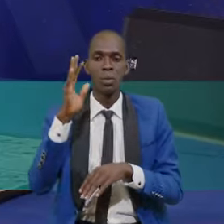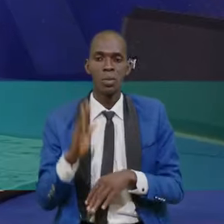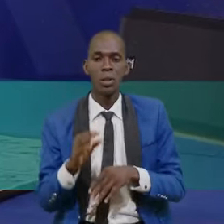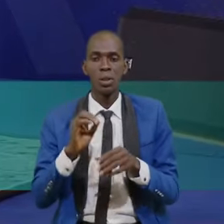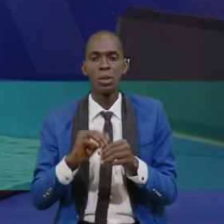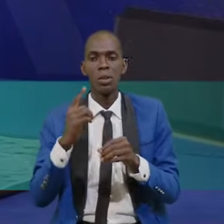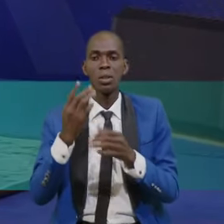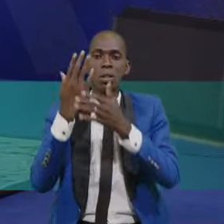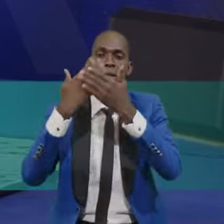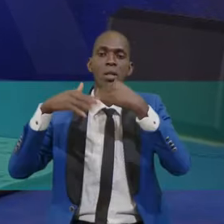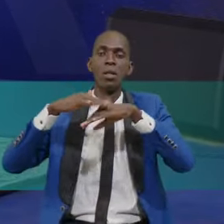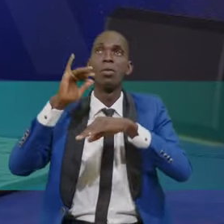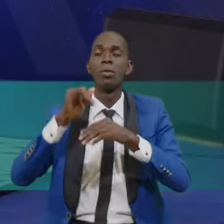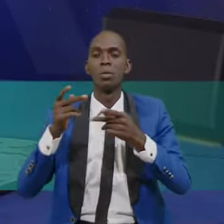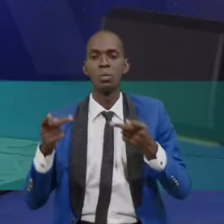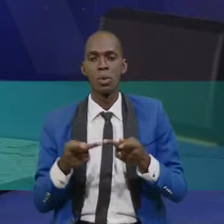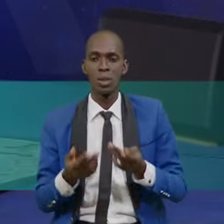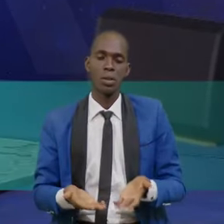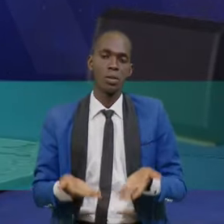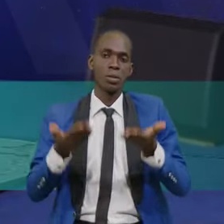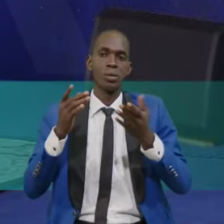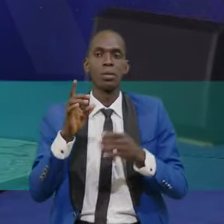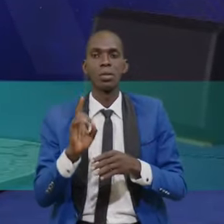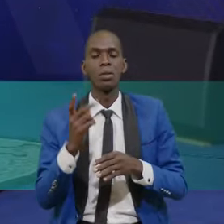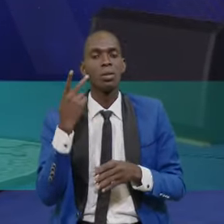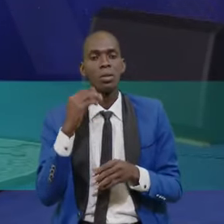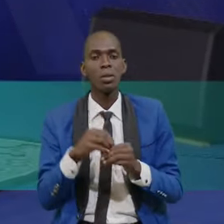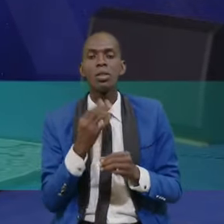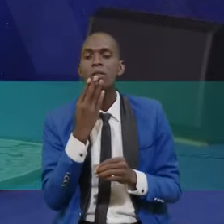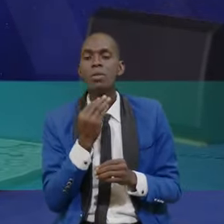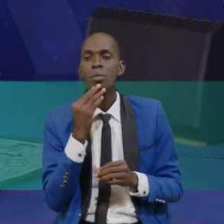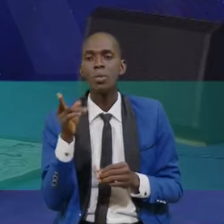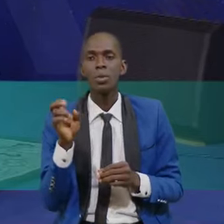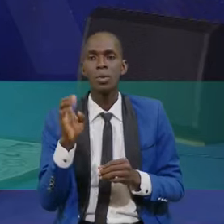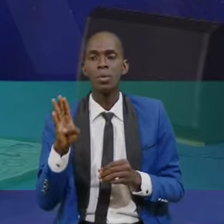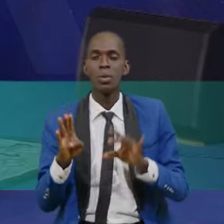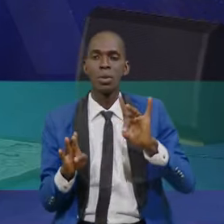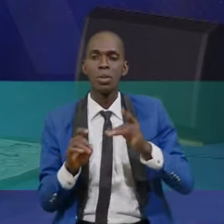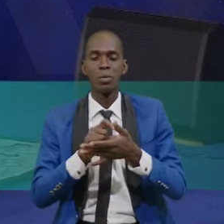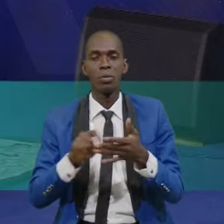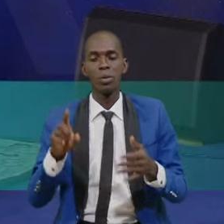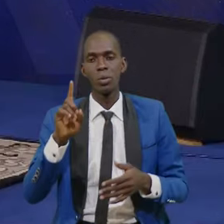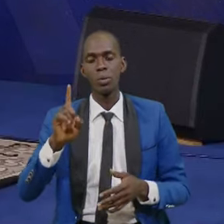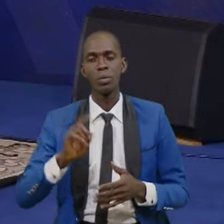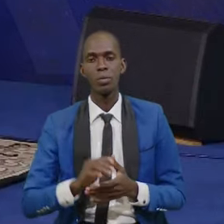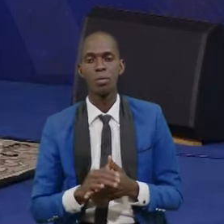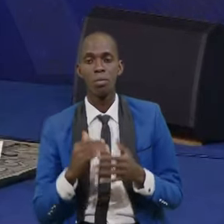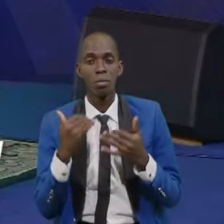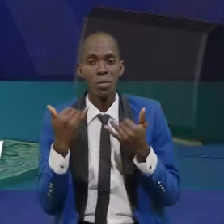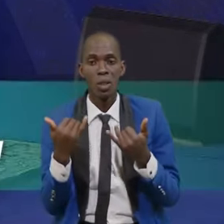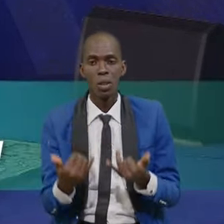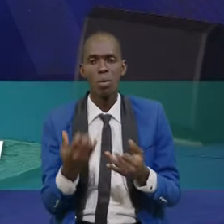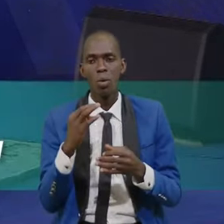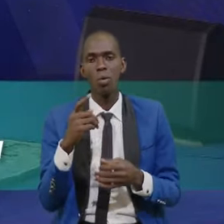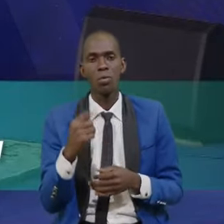places, exalted. Look at Hebrews chapter 8. I'm reading from verse 1. Hebrews chapter 8, verse 1 now. Of the